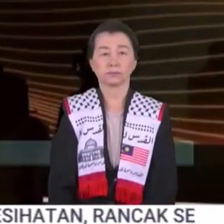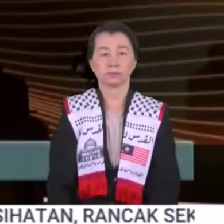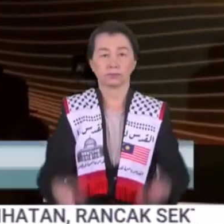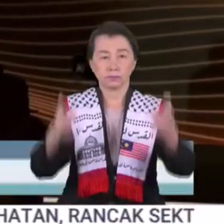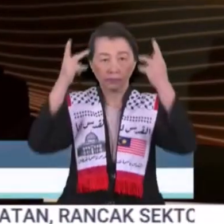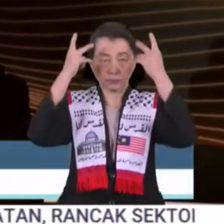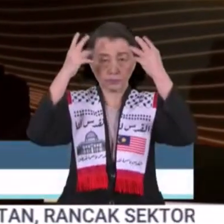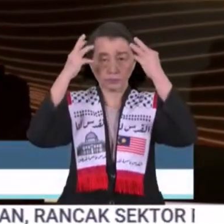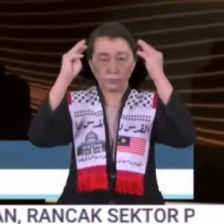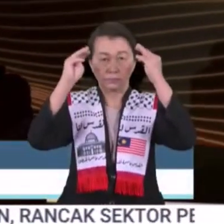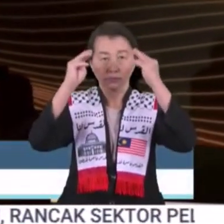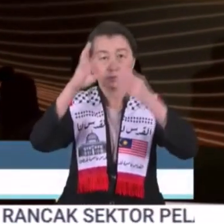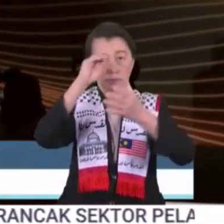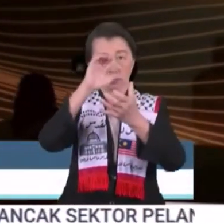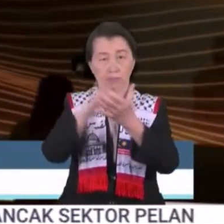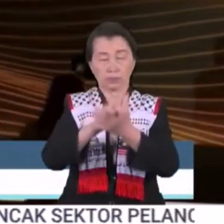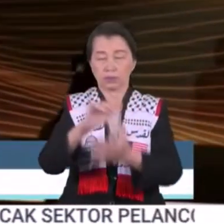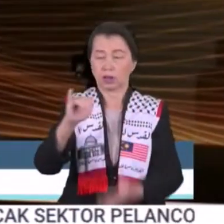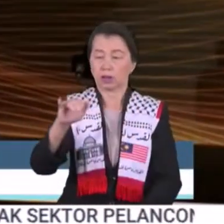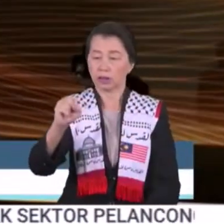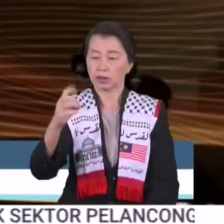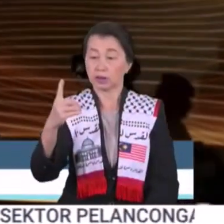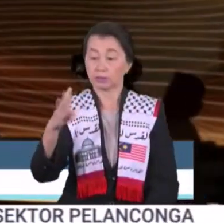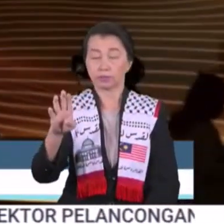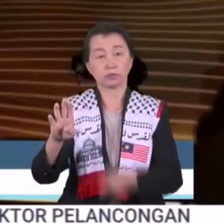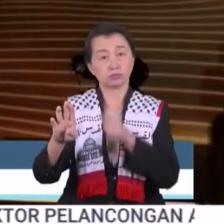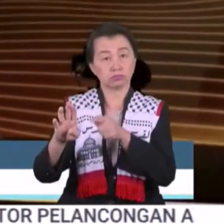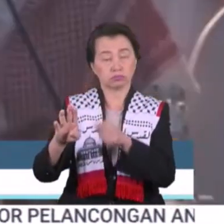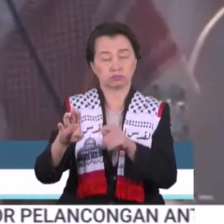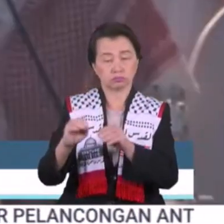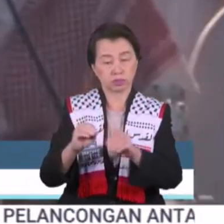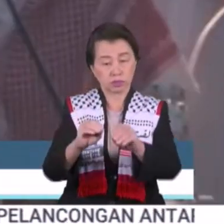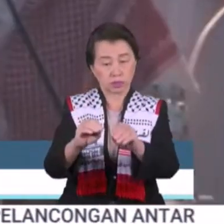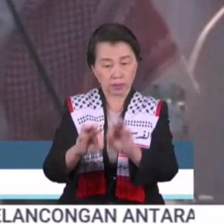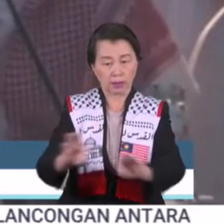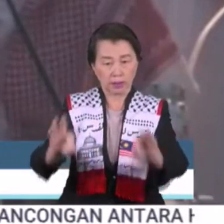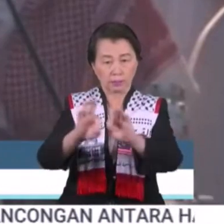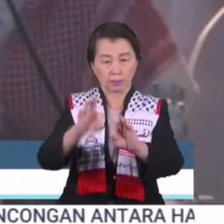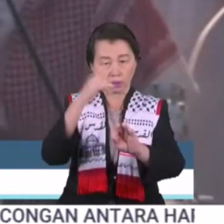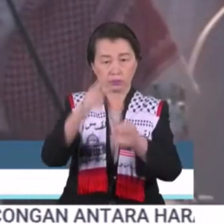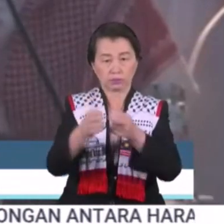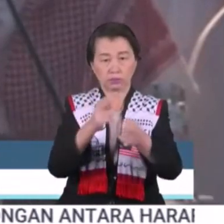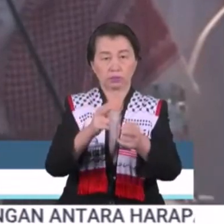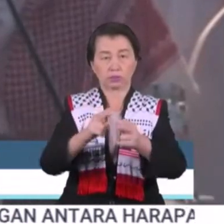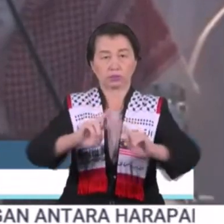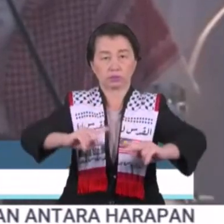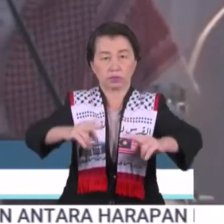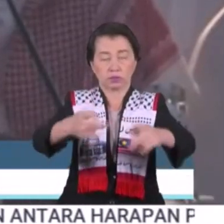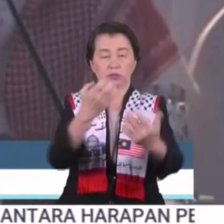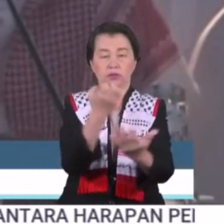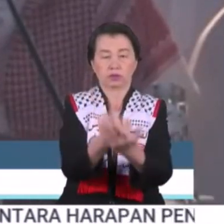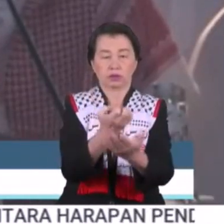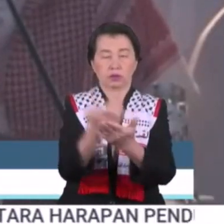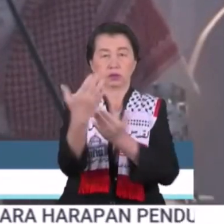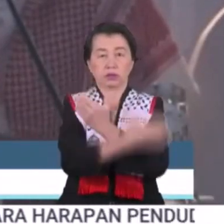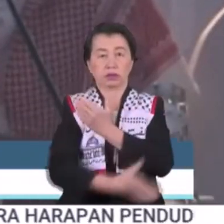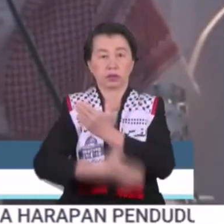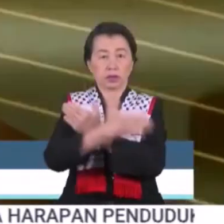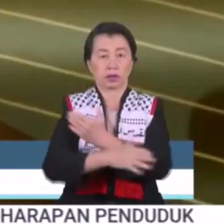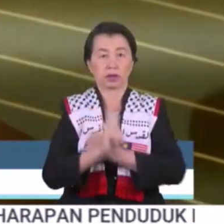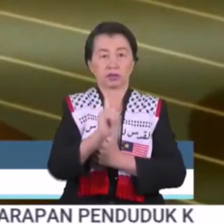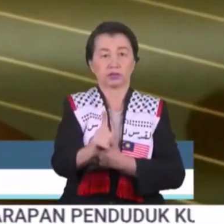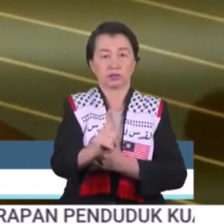Sementara itu, Datuk Sri Anwar percaya Isdb akan menjadi penggerak utama kepada usaha pemulihan semula ekonomi negara Islam.